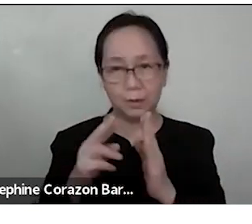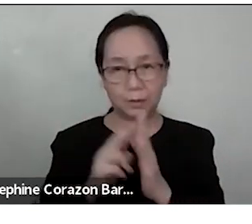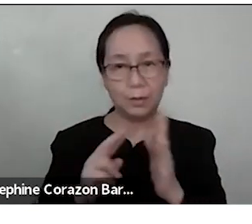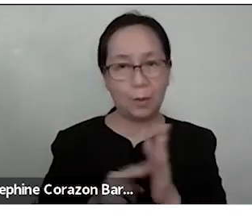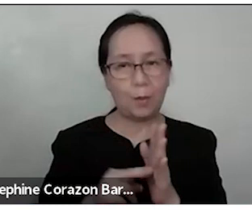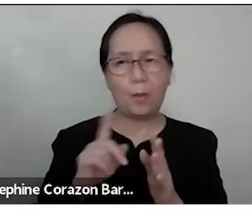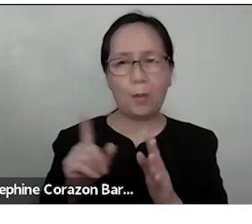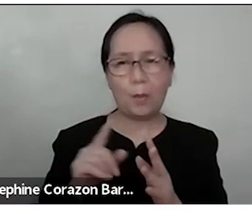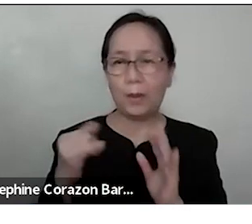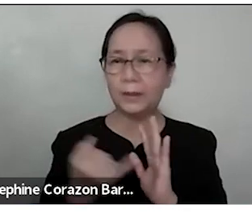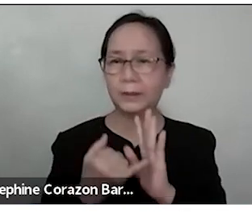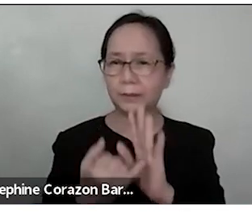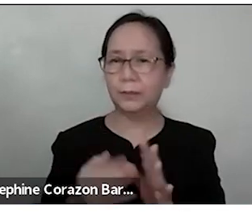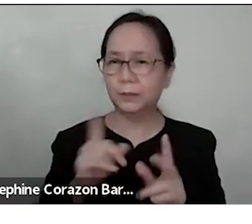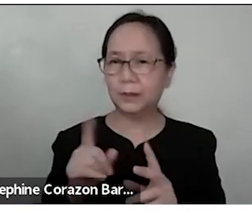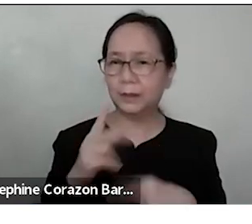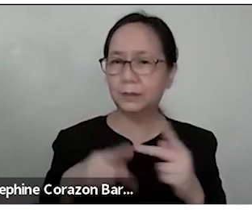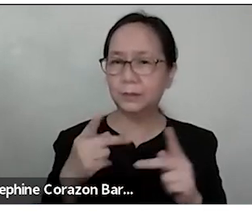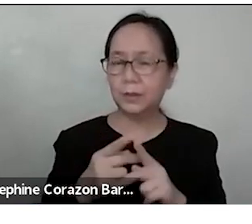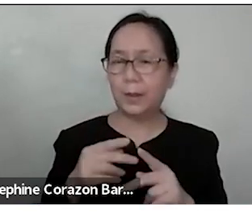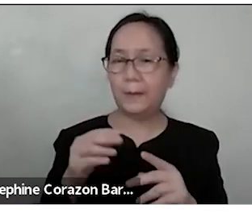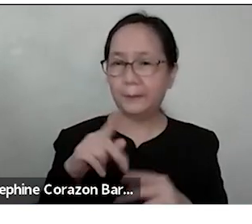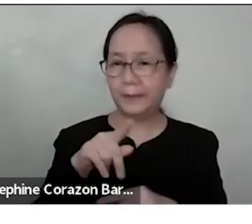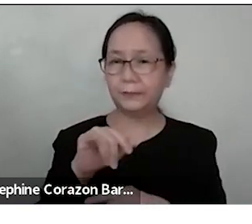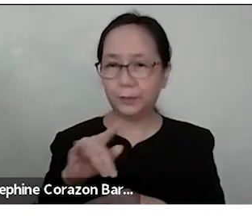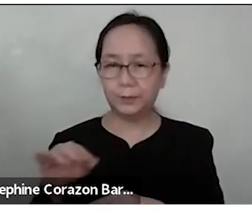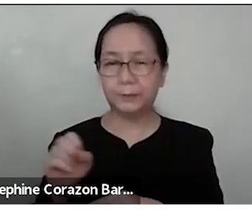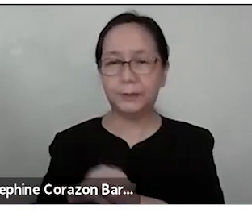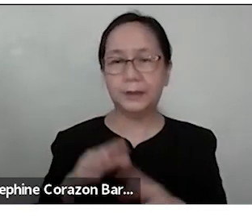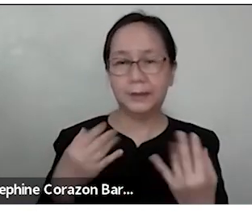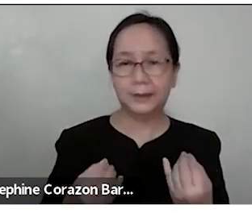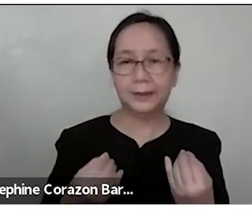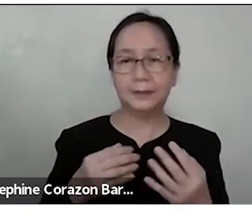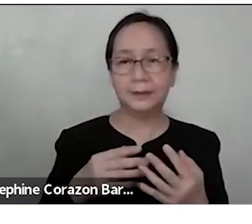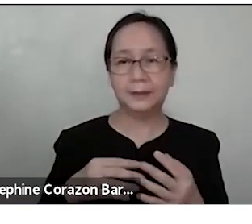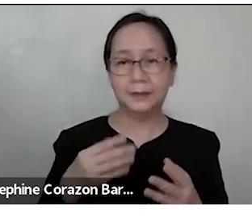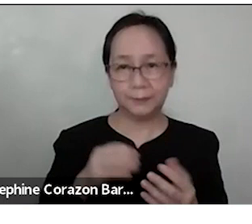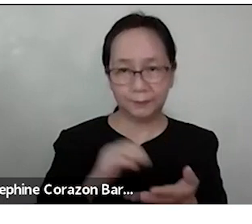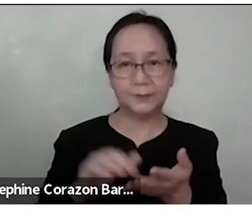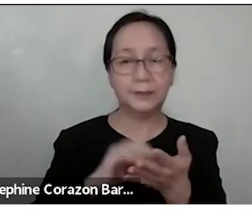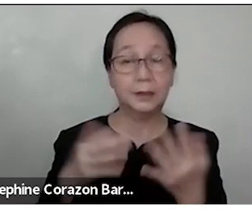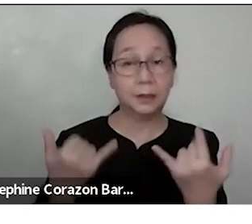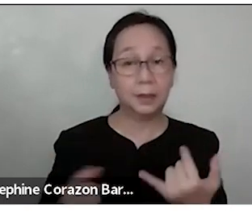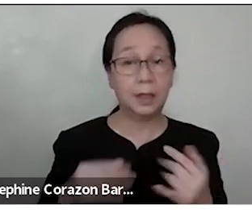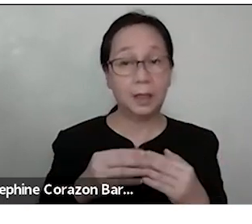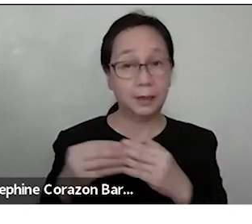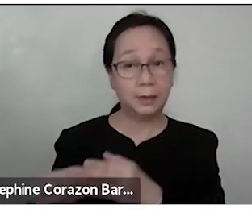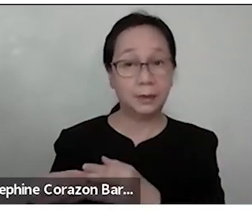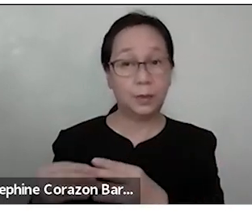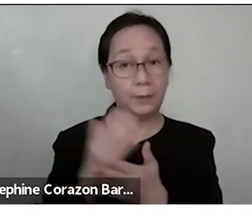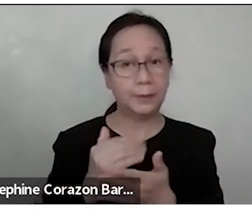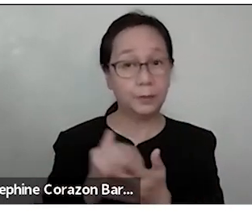what platform they prefer to use or what schedule works for them. In implementing the guidelines in one of our projects, for instance, we